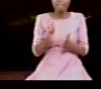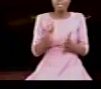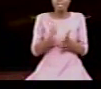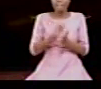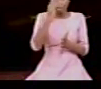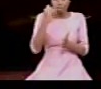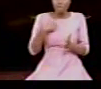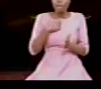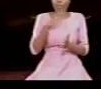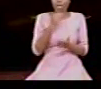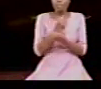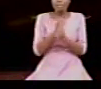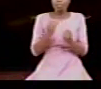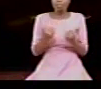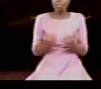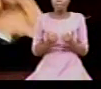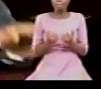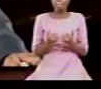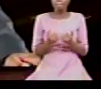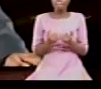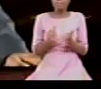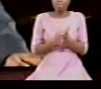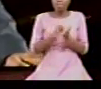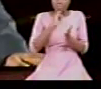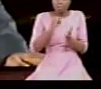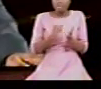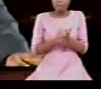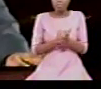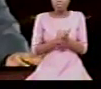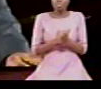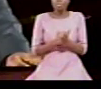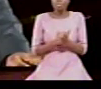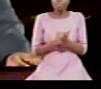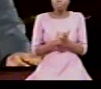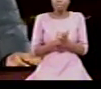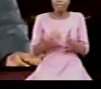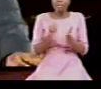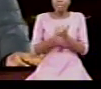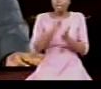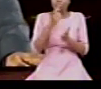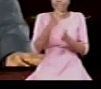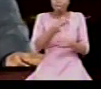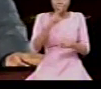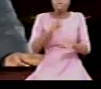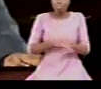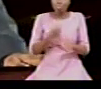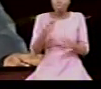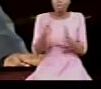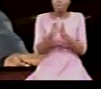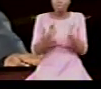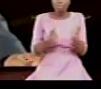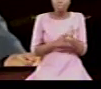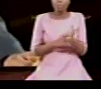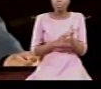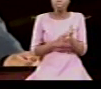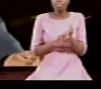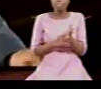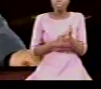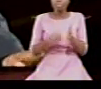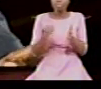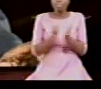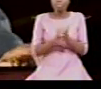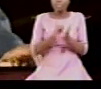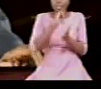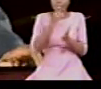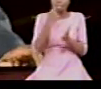now. You know, that's it. So that's the rule, that's the norm. That's the